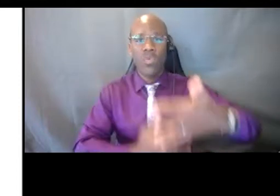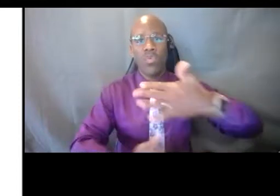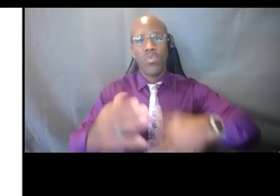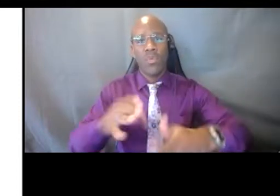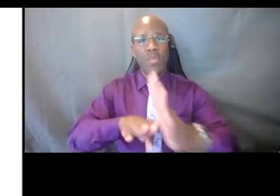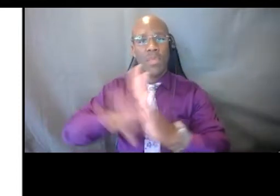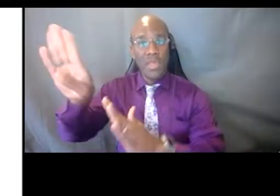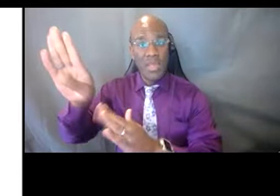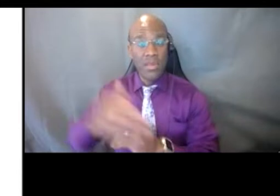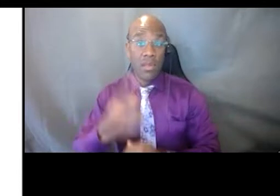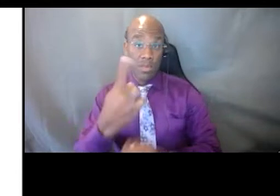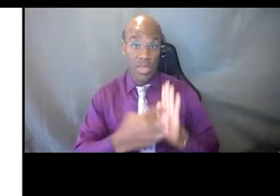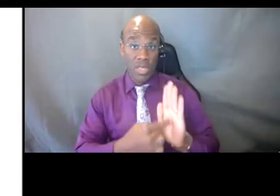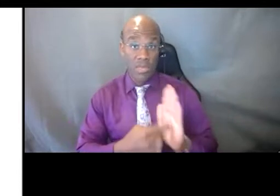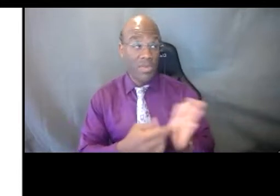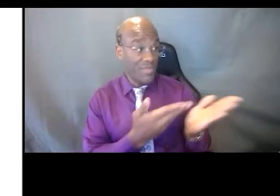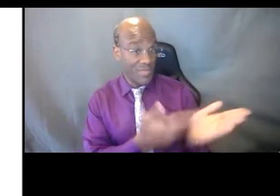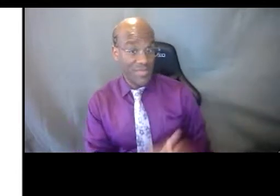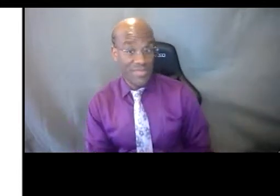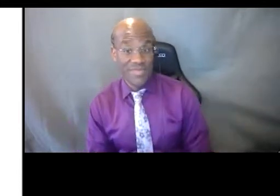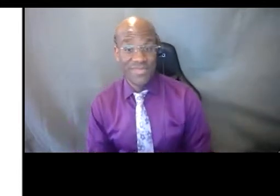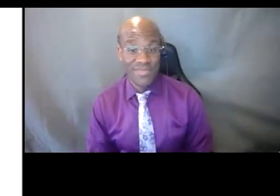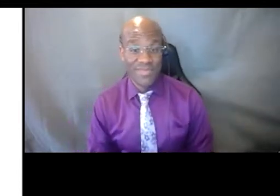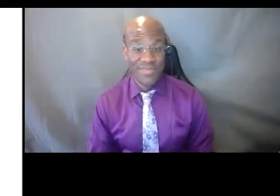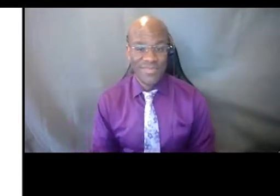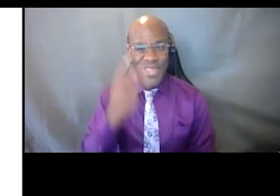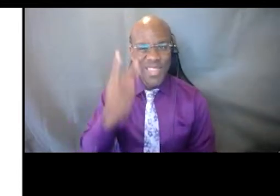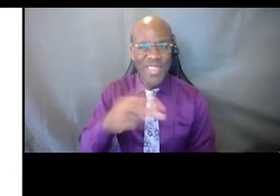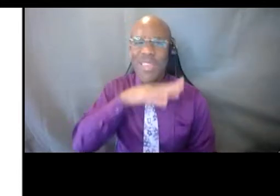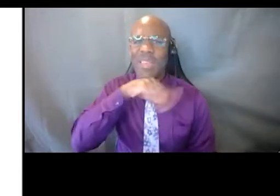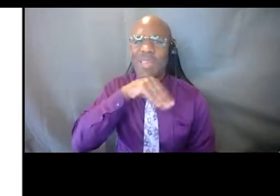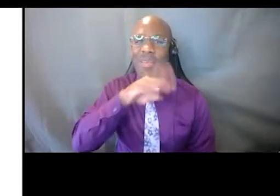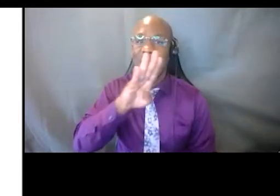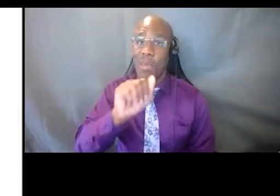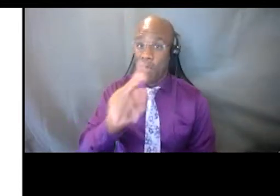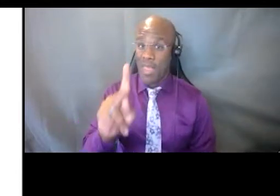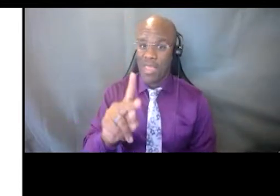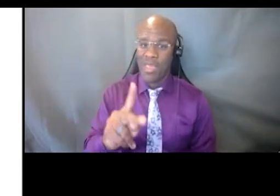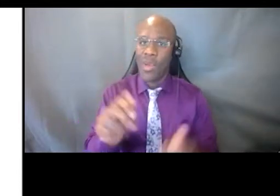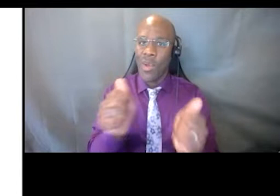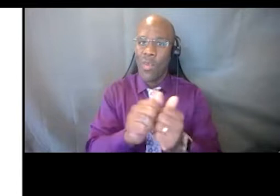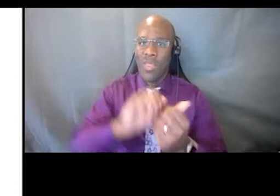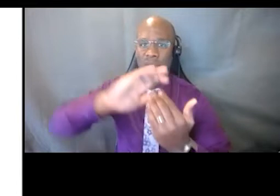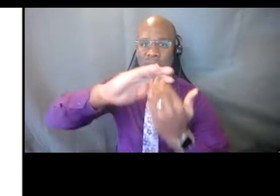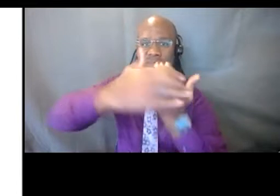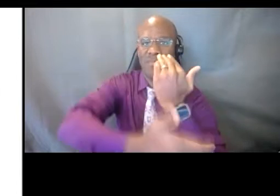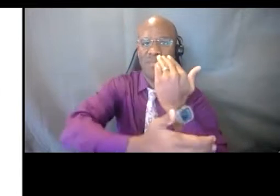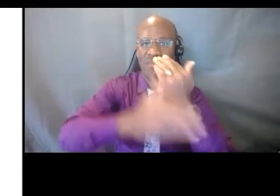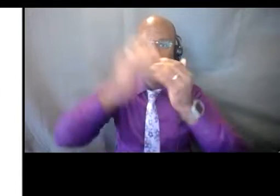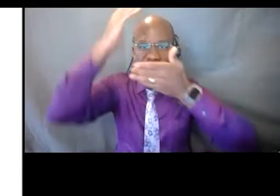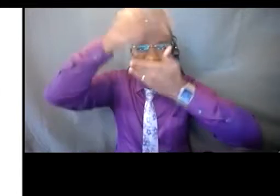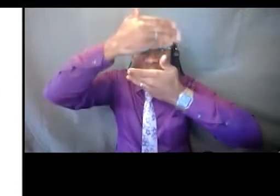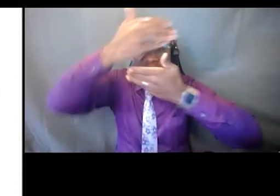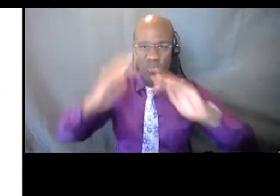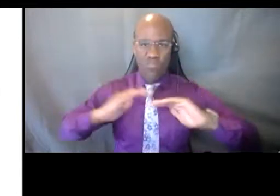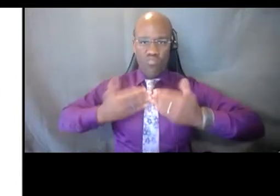community cultural wealth would be something like this piggy bank, which is a piggy bank with armor around it, right? So not